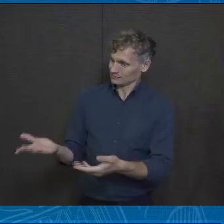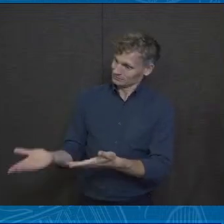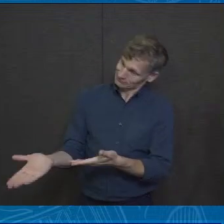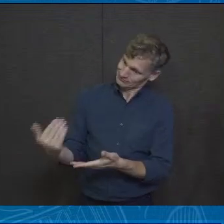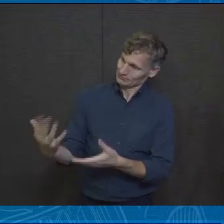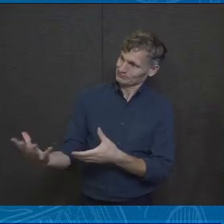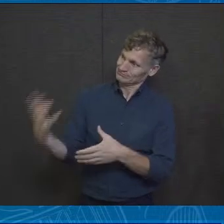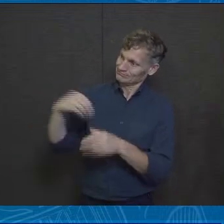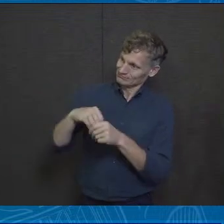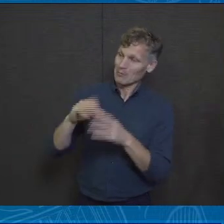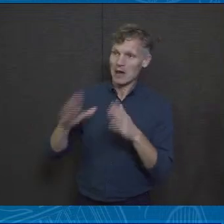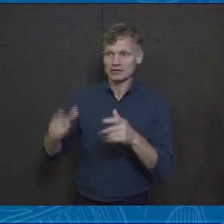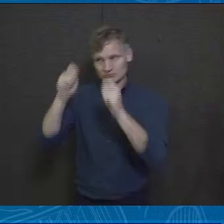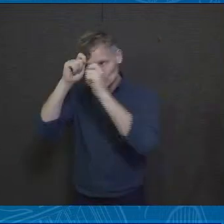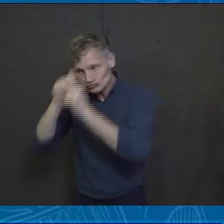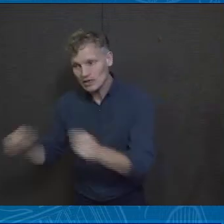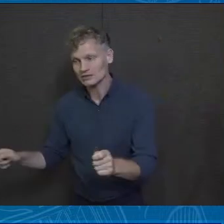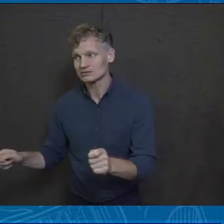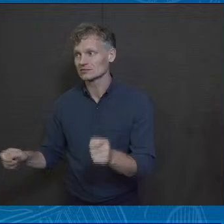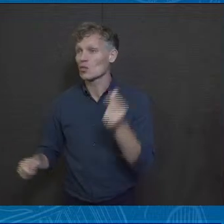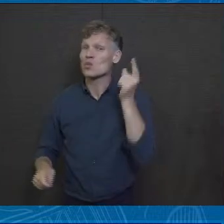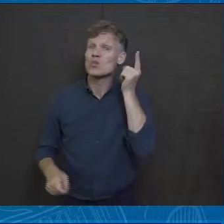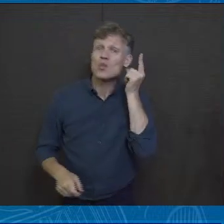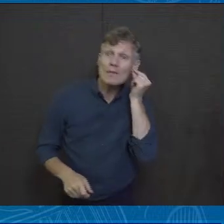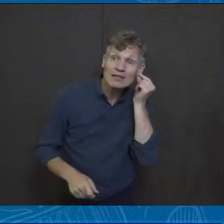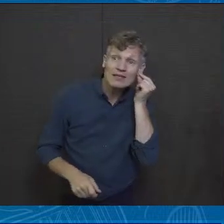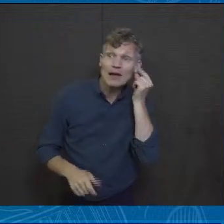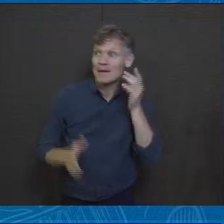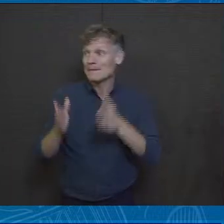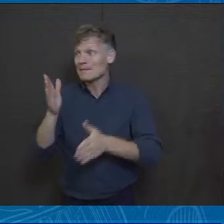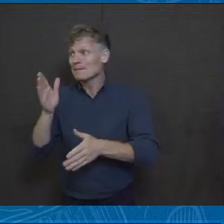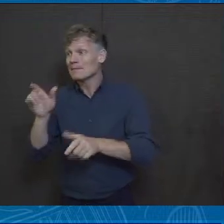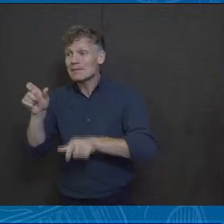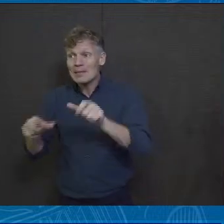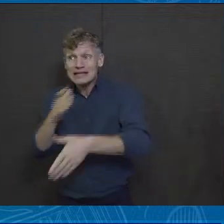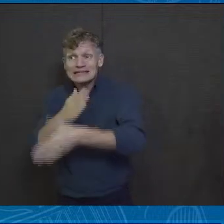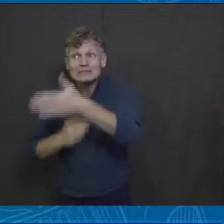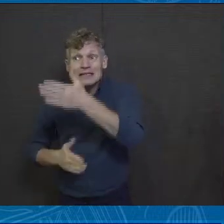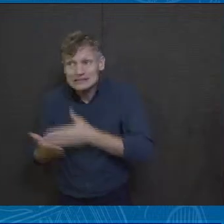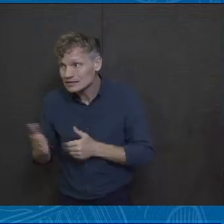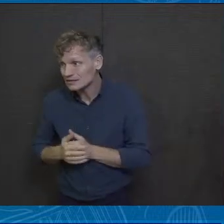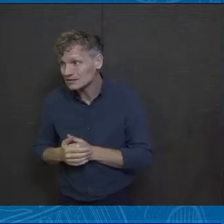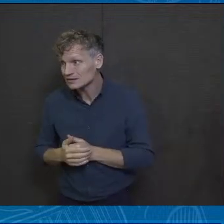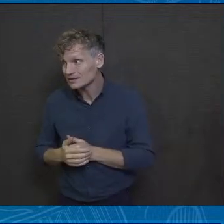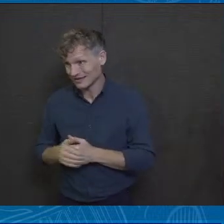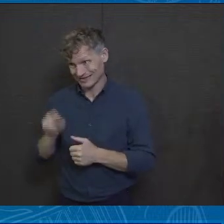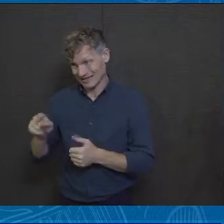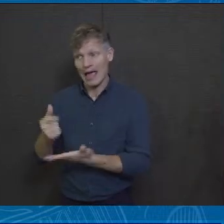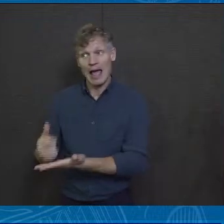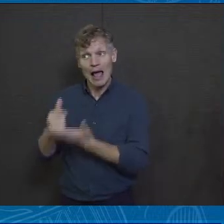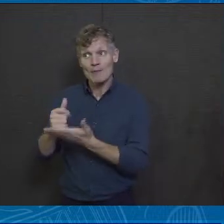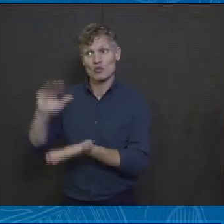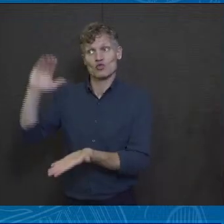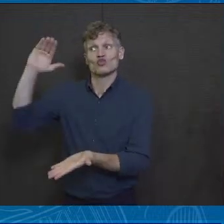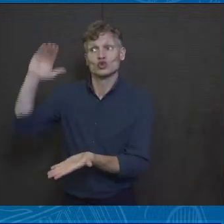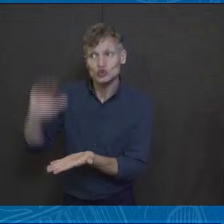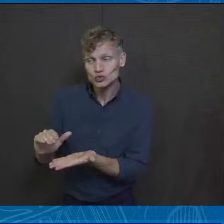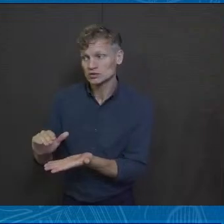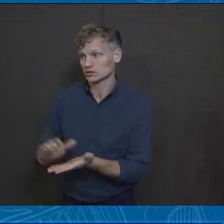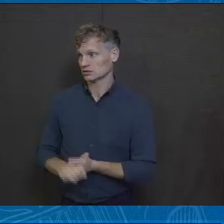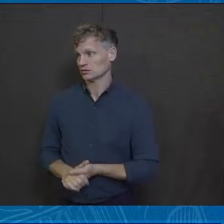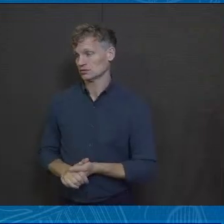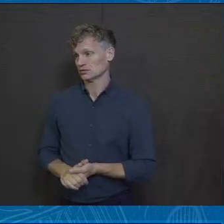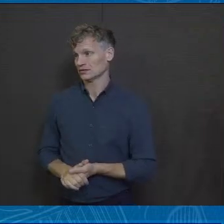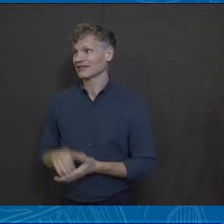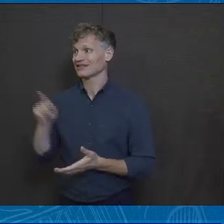capacity, including women, people with disability, to reduce disaster risk. This includes investing in women-led